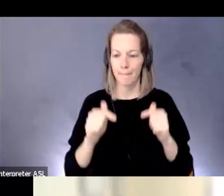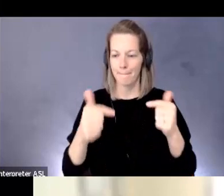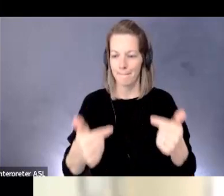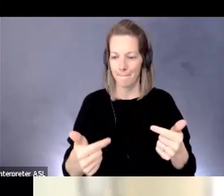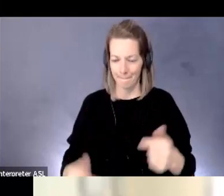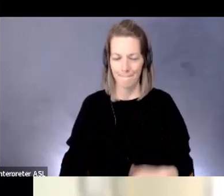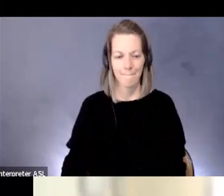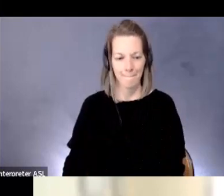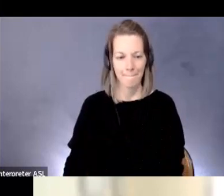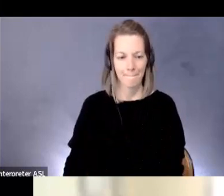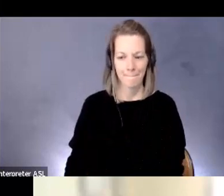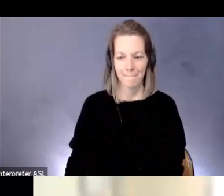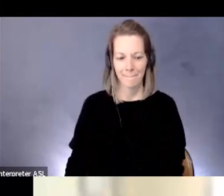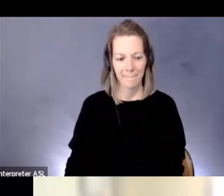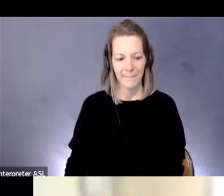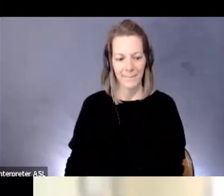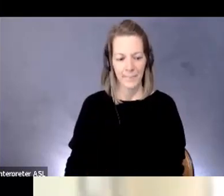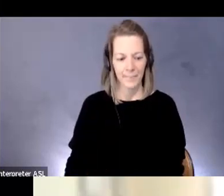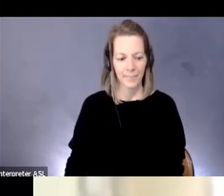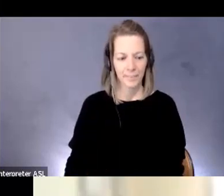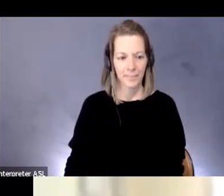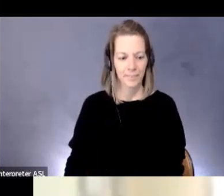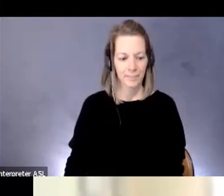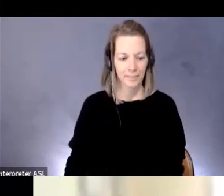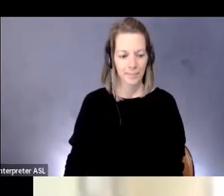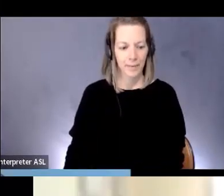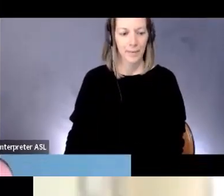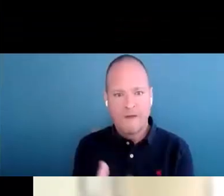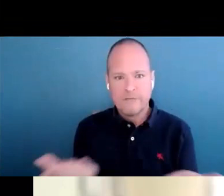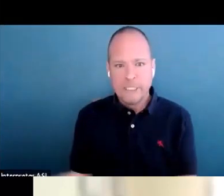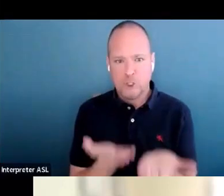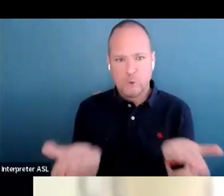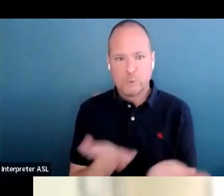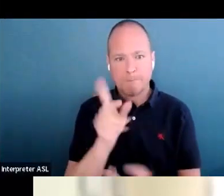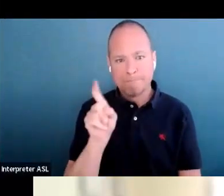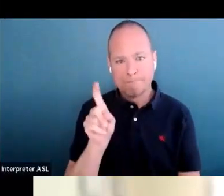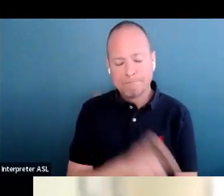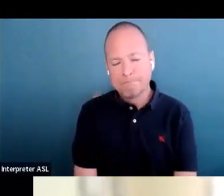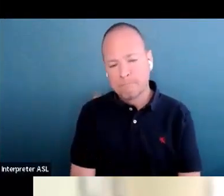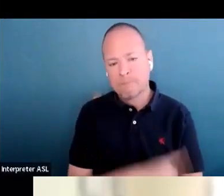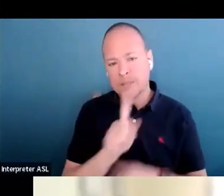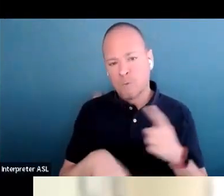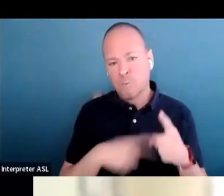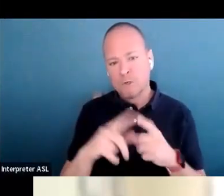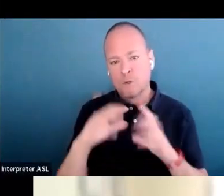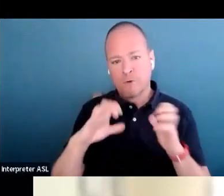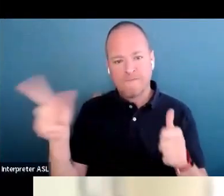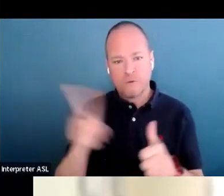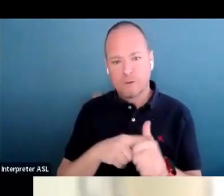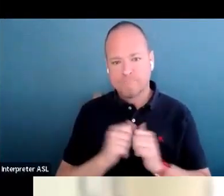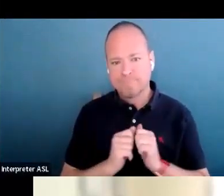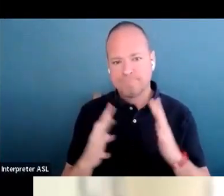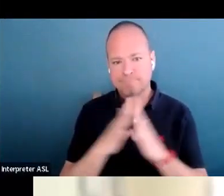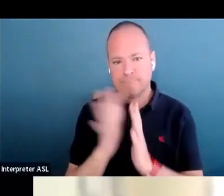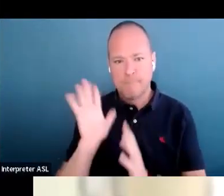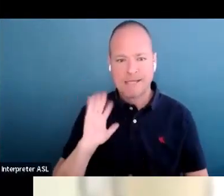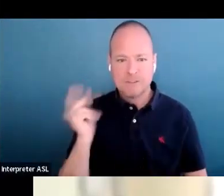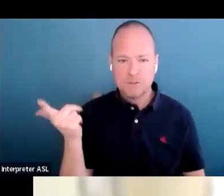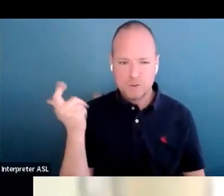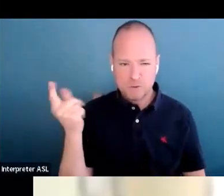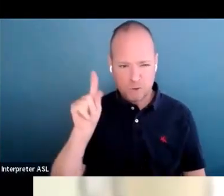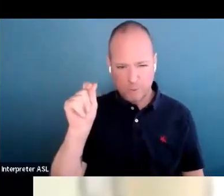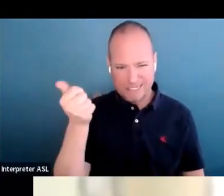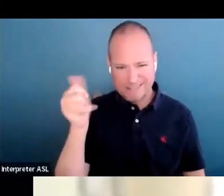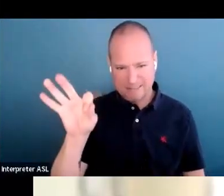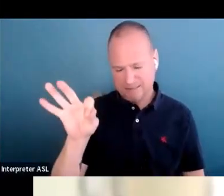All right, so how did we get here? When CommunicationFIRST launched in 2019 and